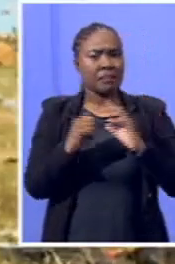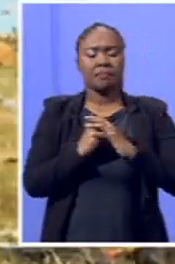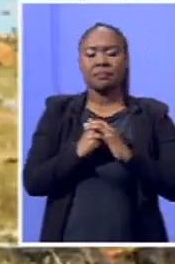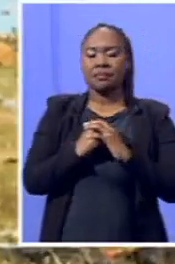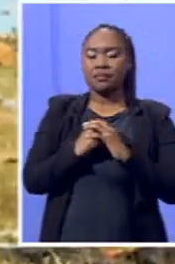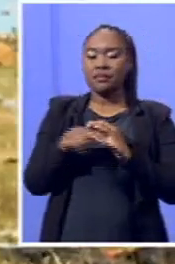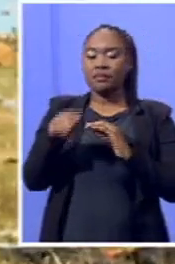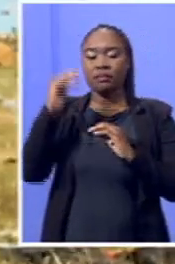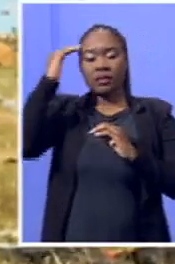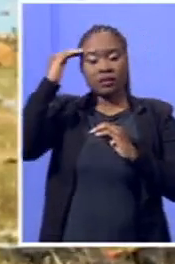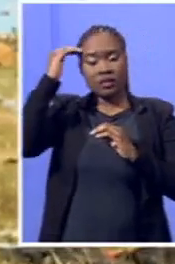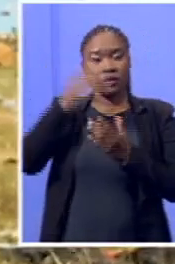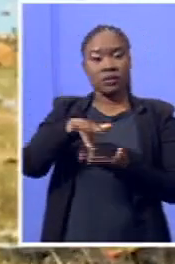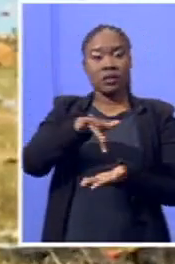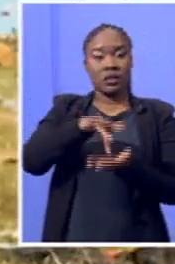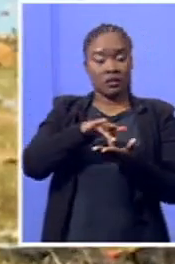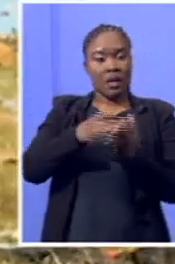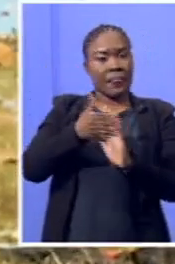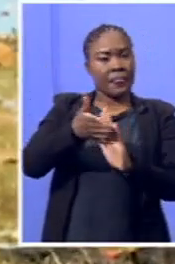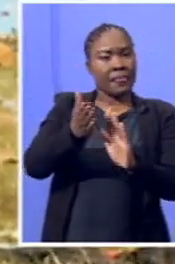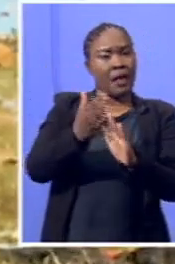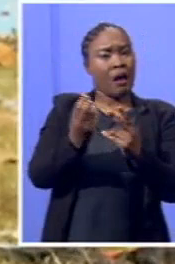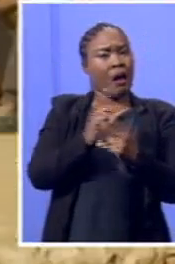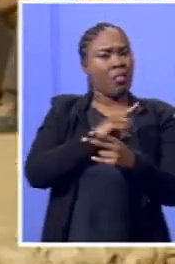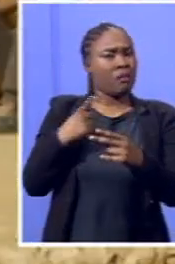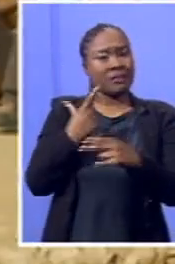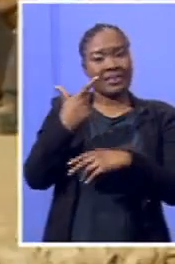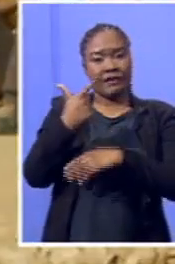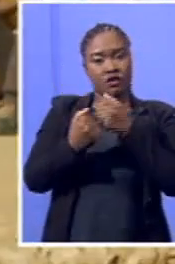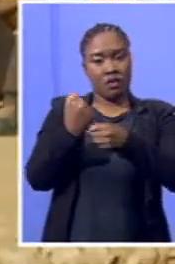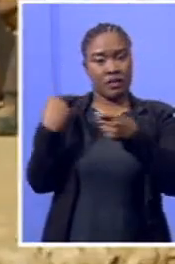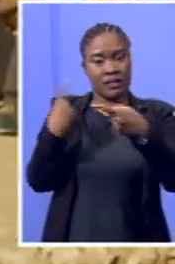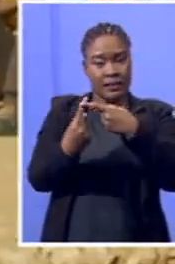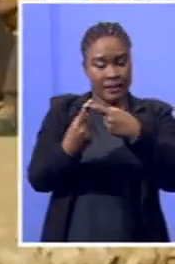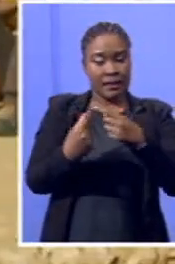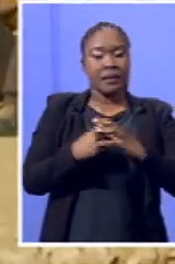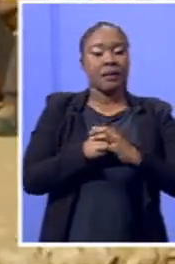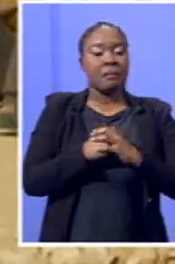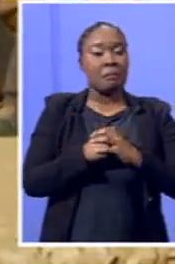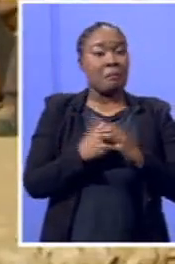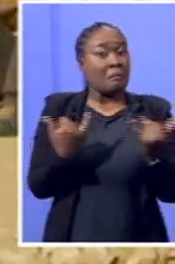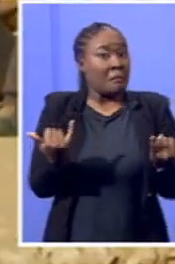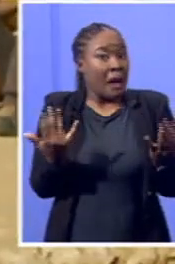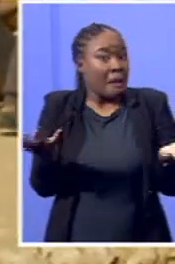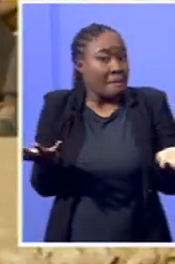Bam Psychiatric Center has been operating for the past 7 years. At this stage, there is no